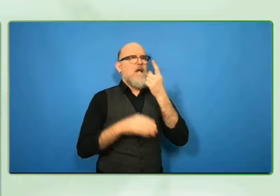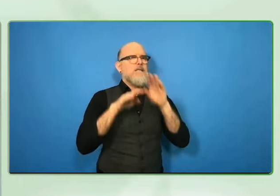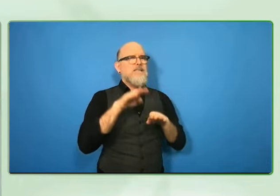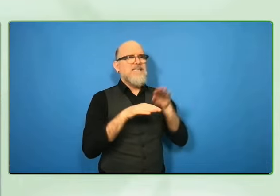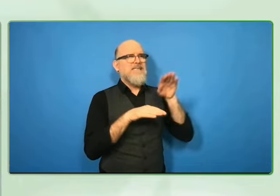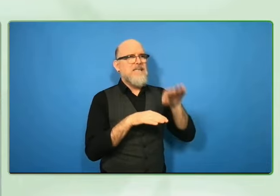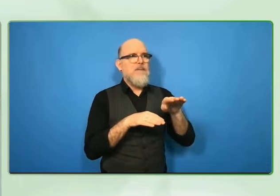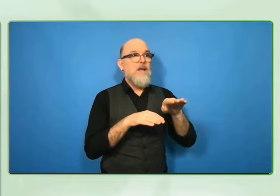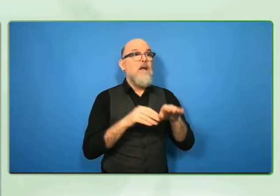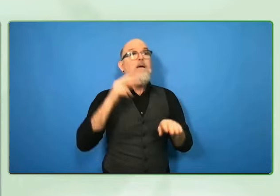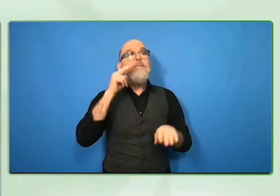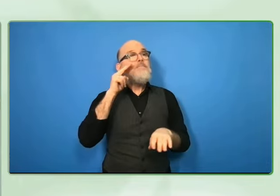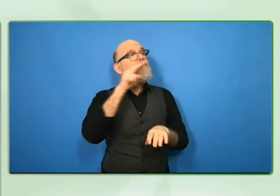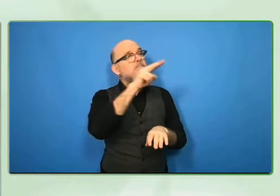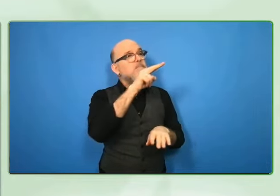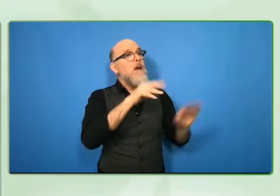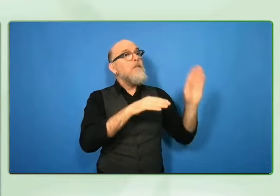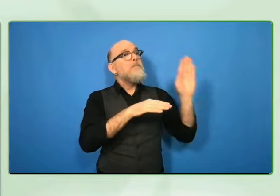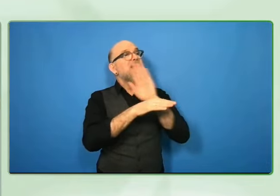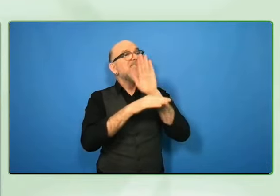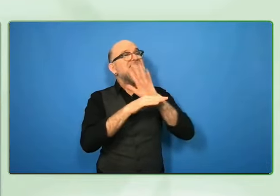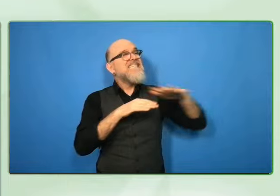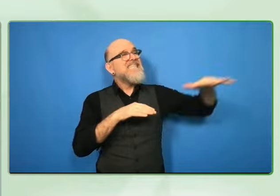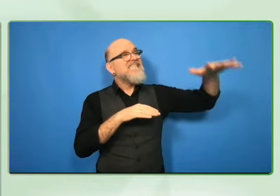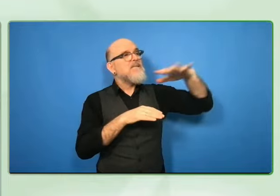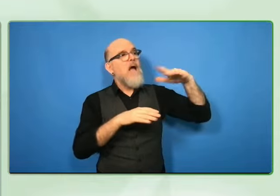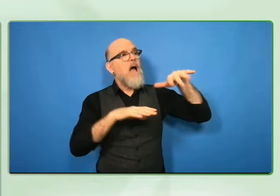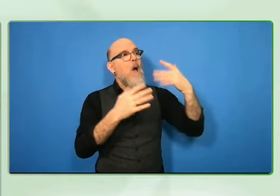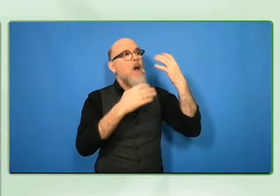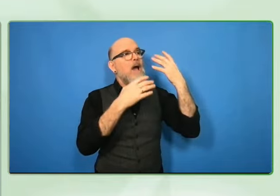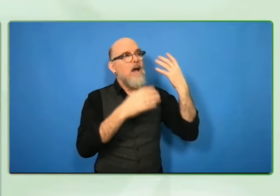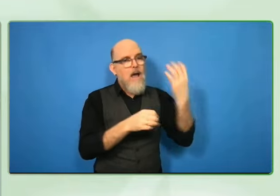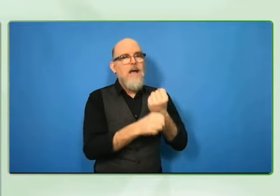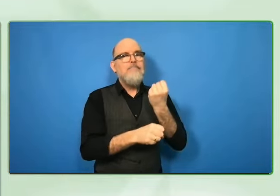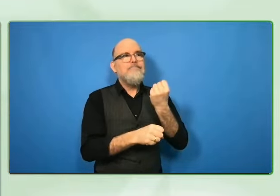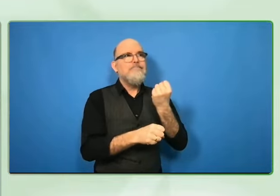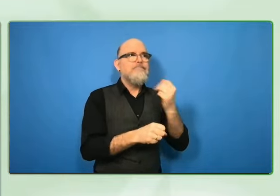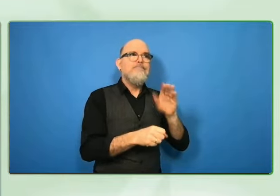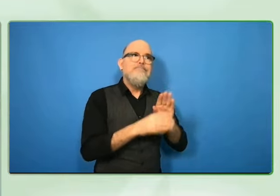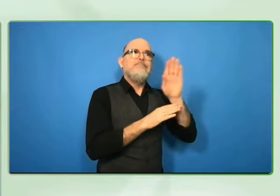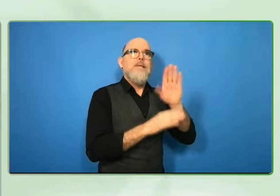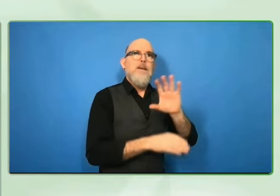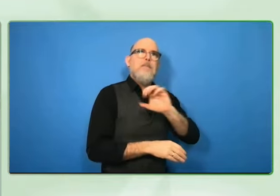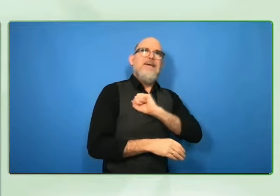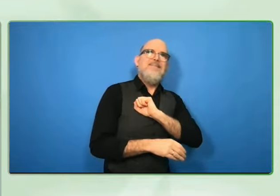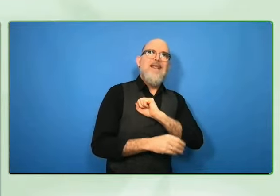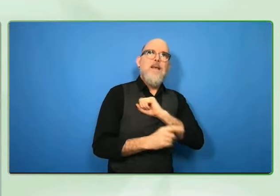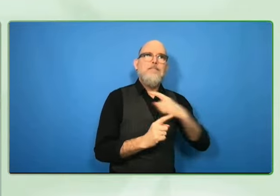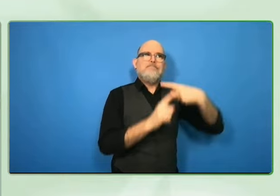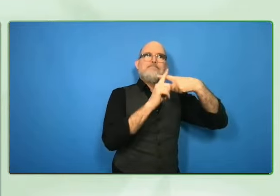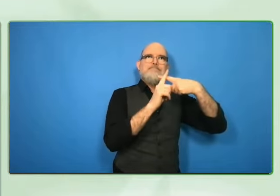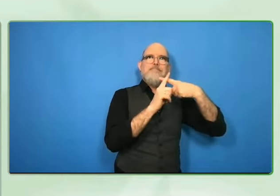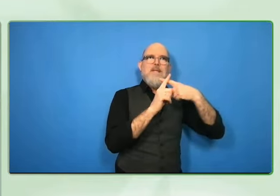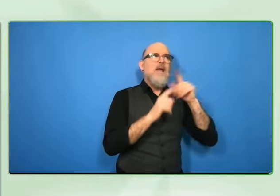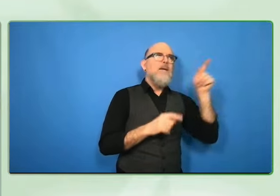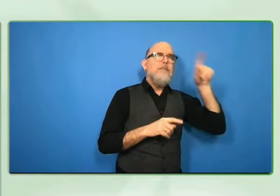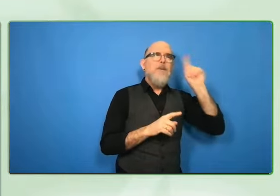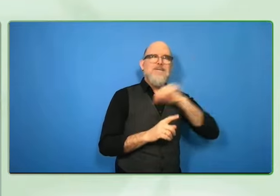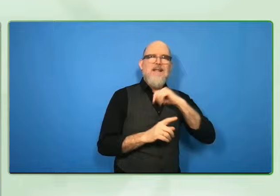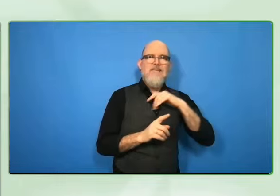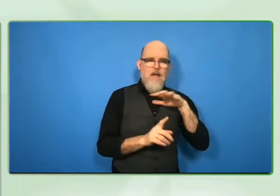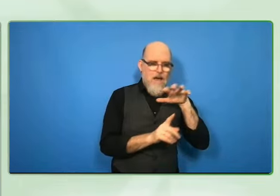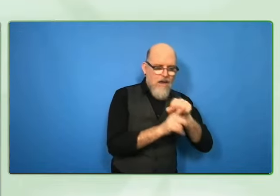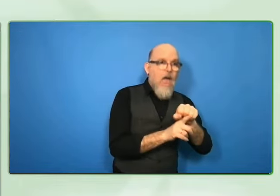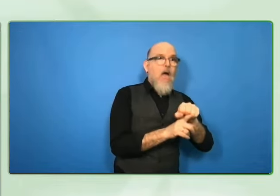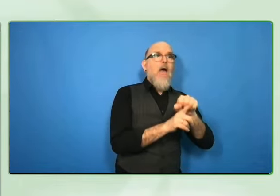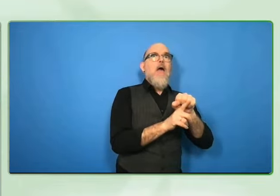everyone understands that the reason for making adjustments is to enhance productivity, trust, and engagement. And of